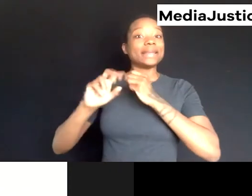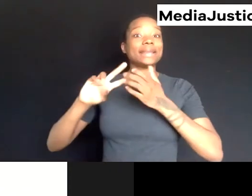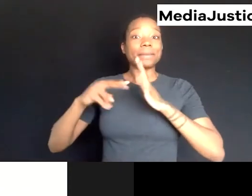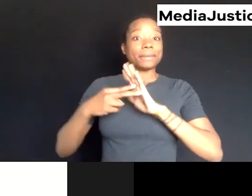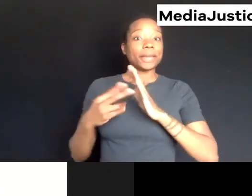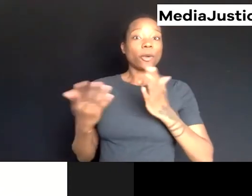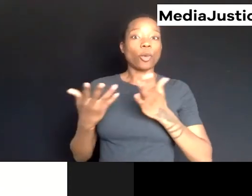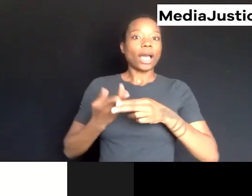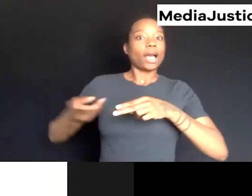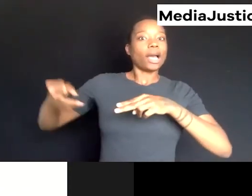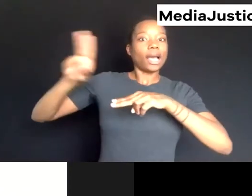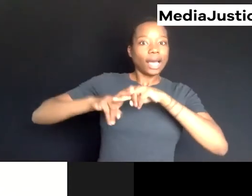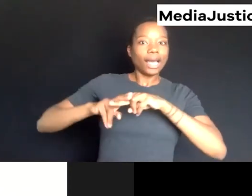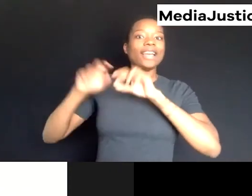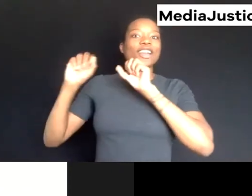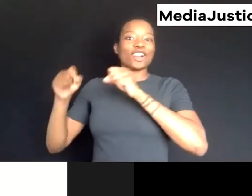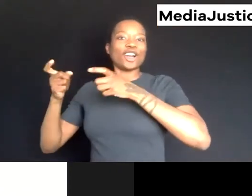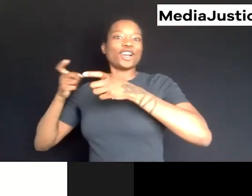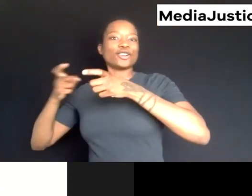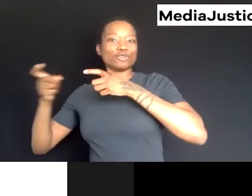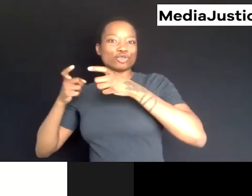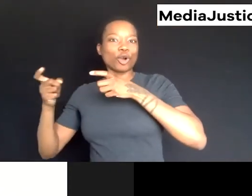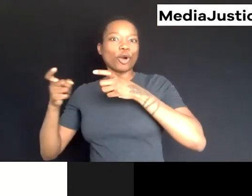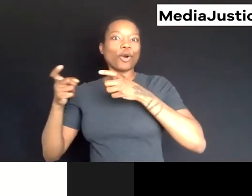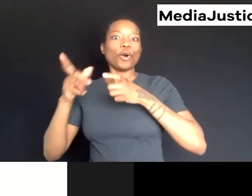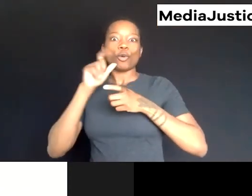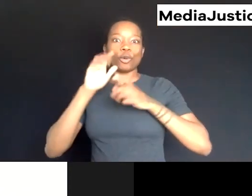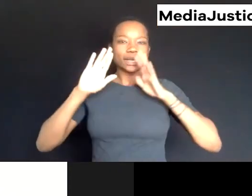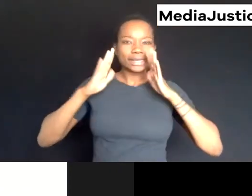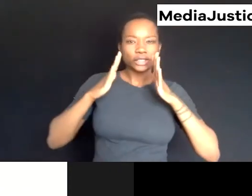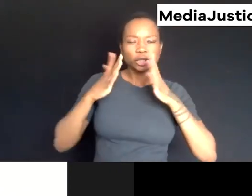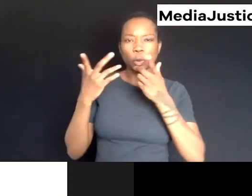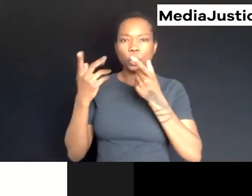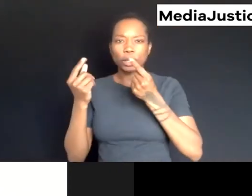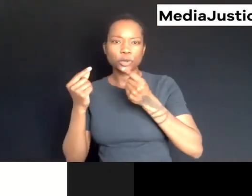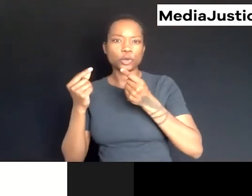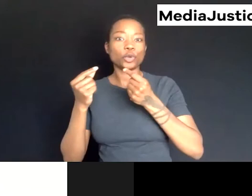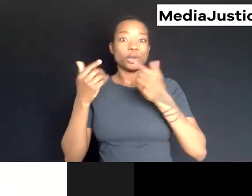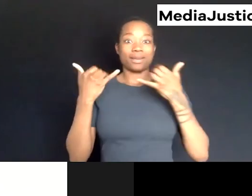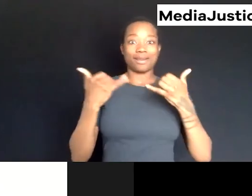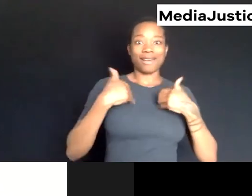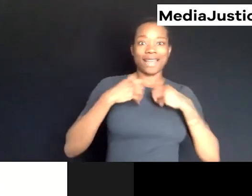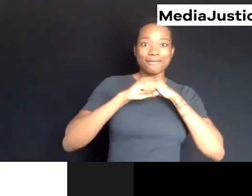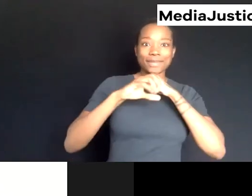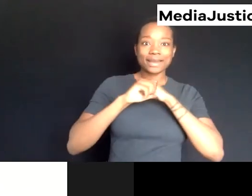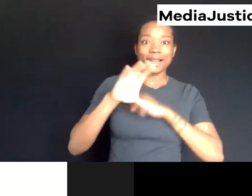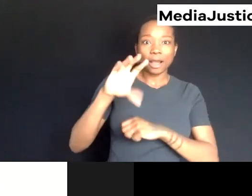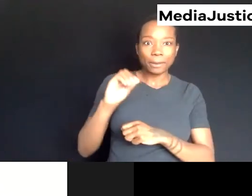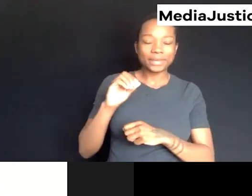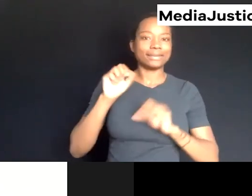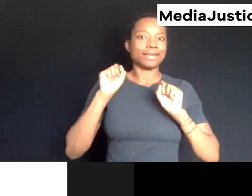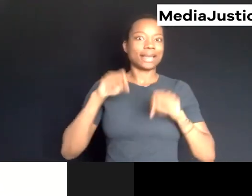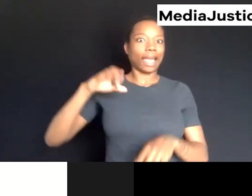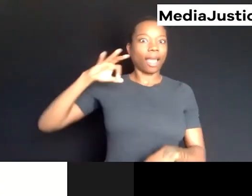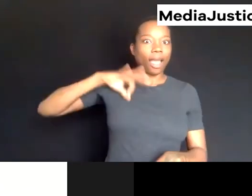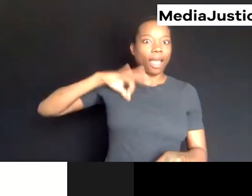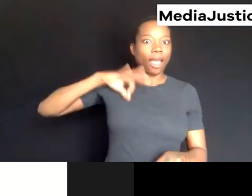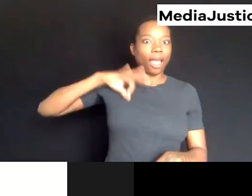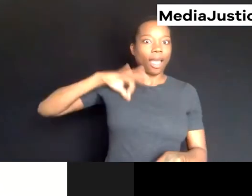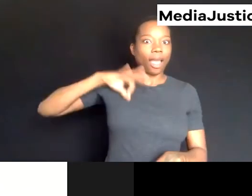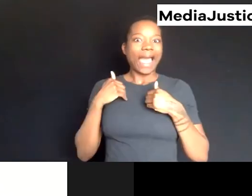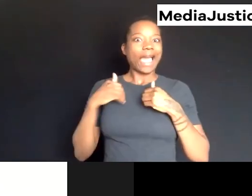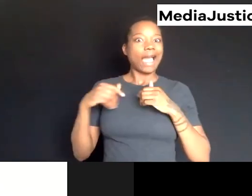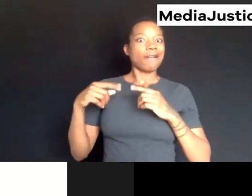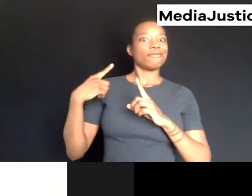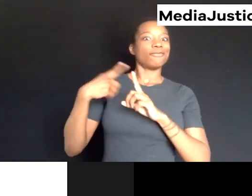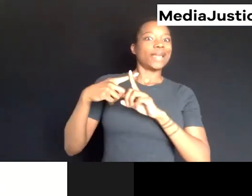advantage, you know, by steering content away from topics that, you know, were controversial or that could affect their